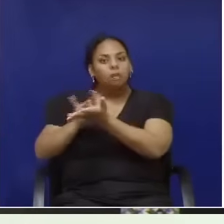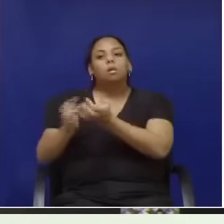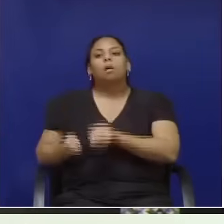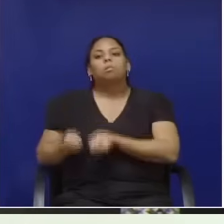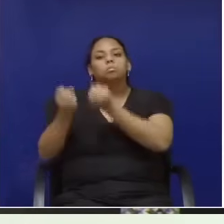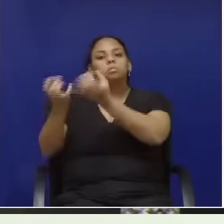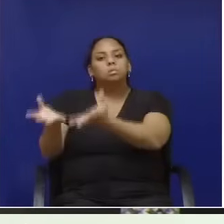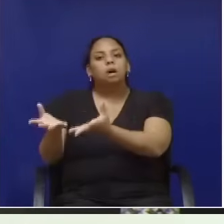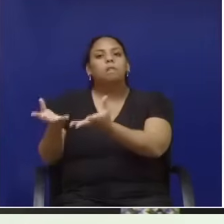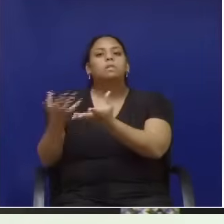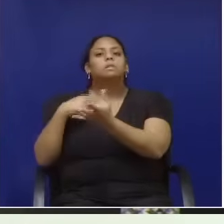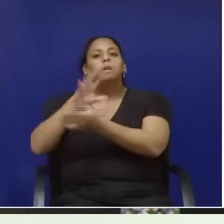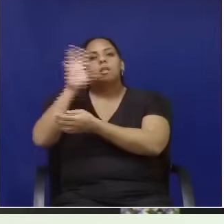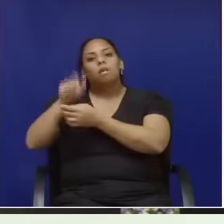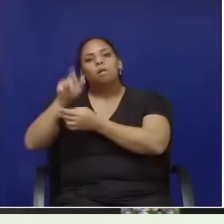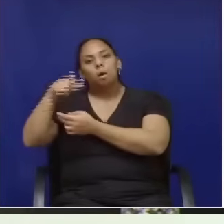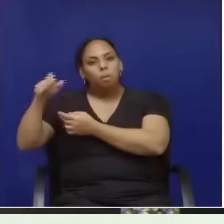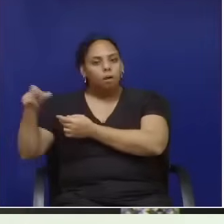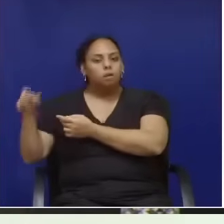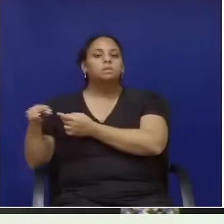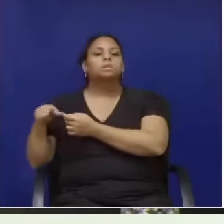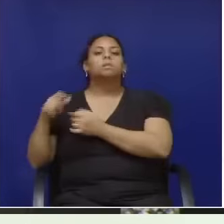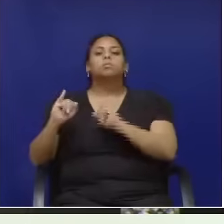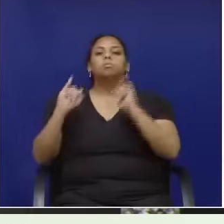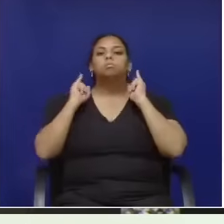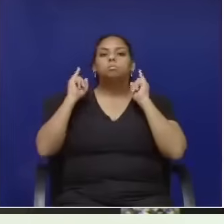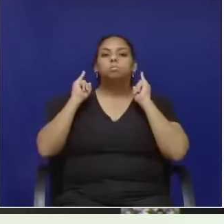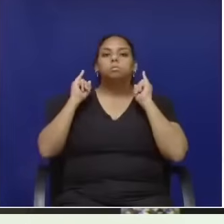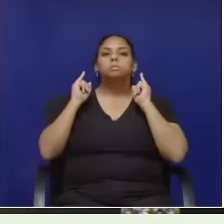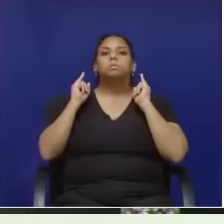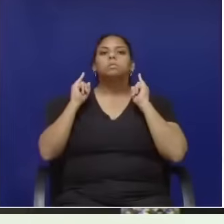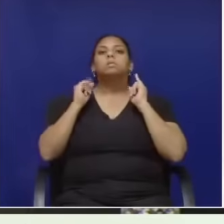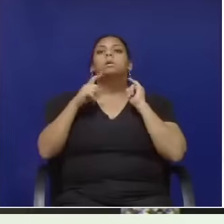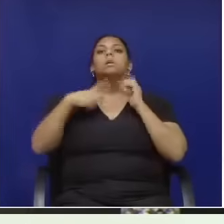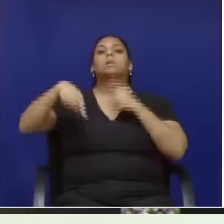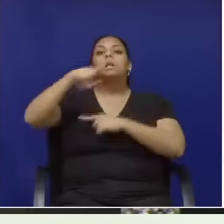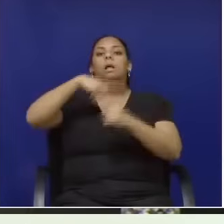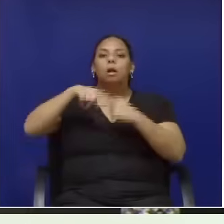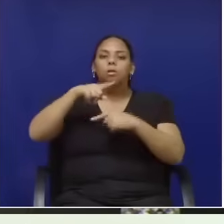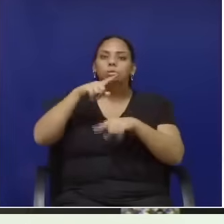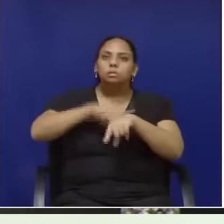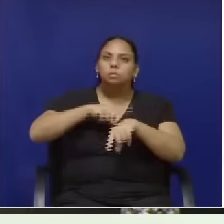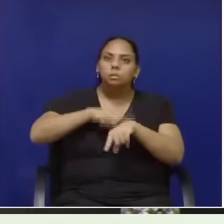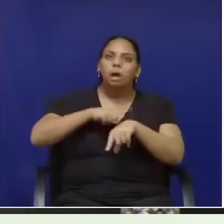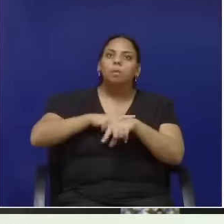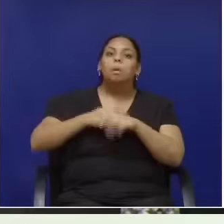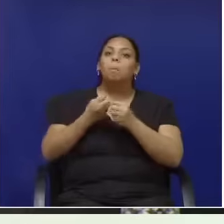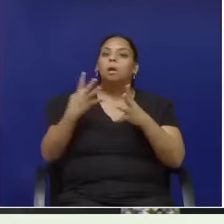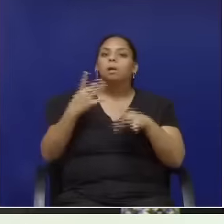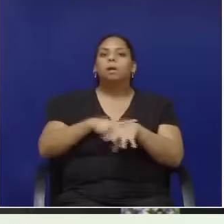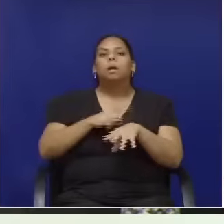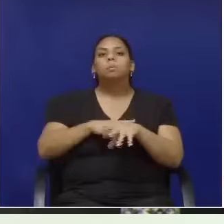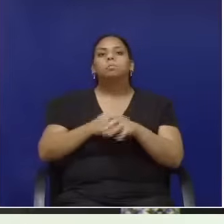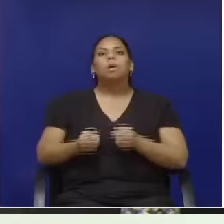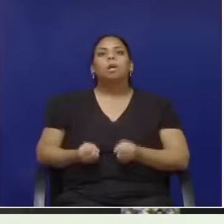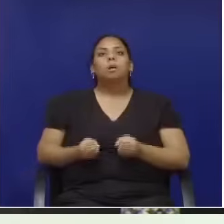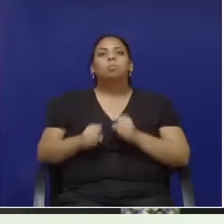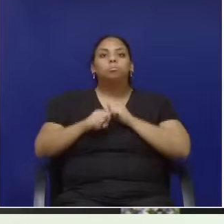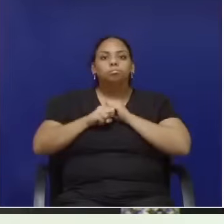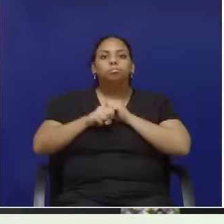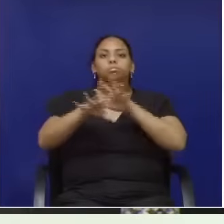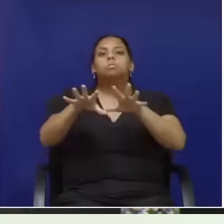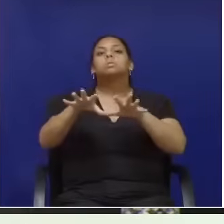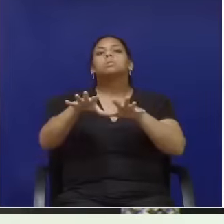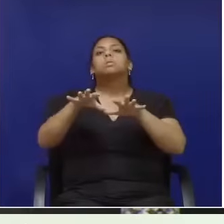civics services and critically, Chair, to reduce turnaround times. In many cases, before the launching of these centres,